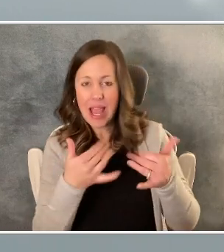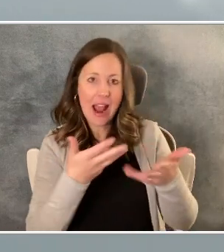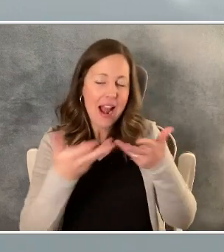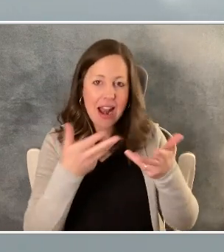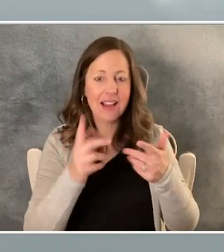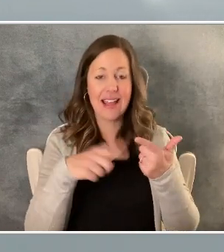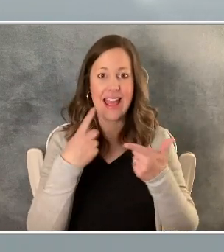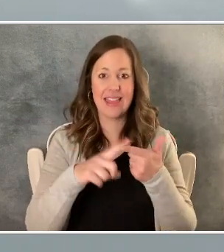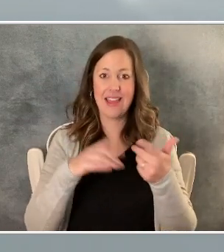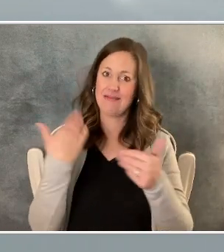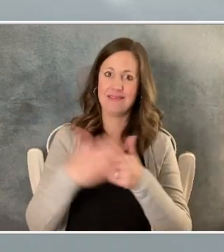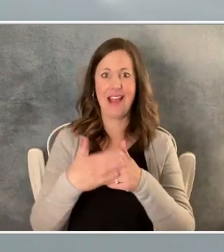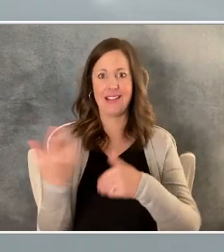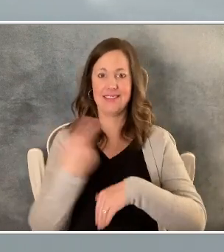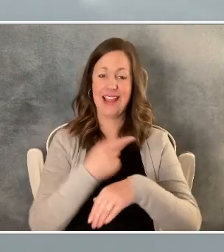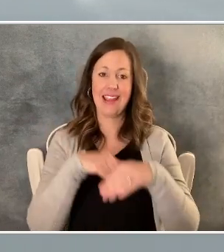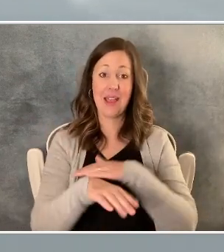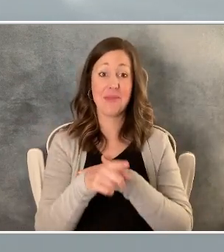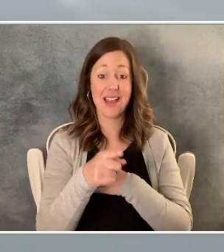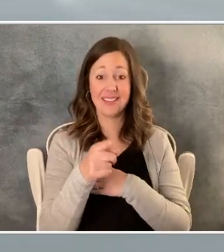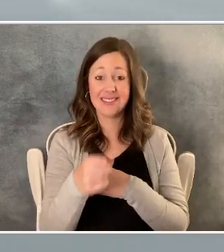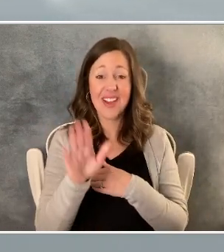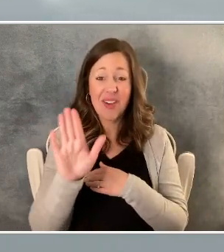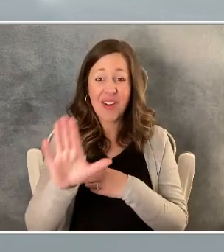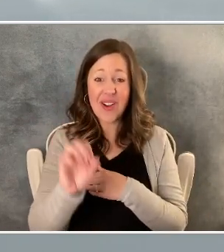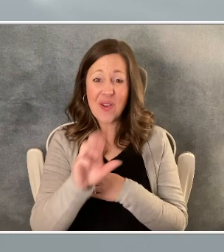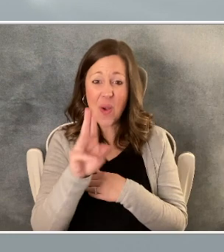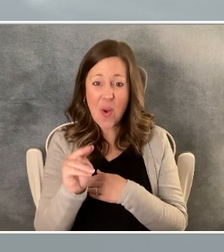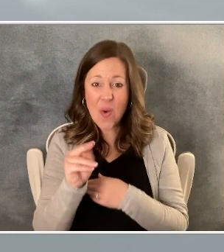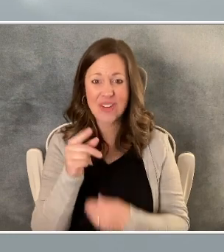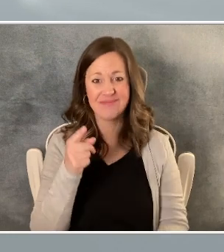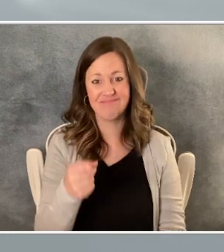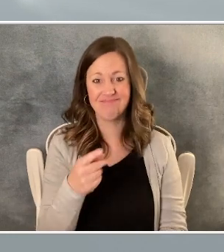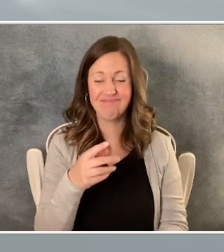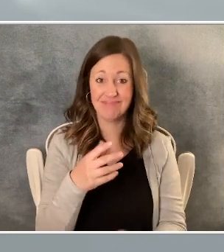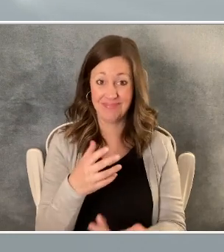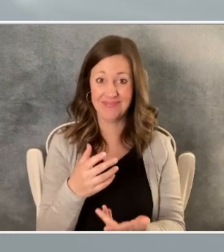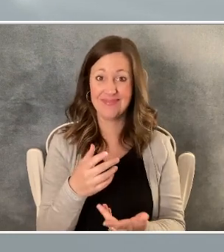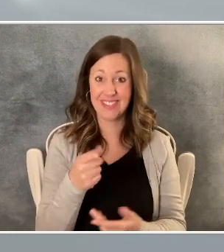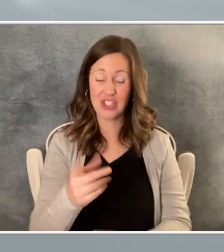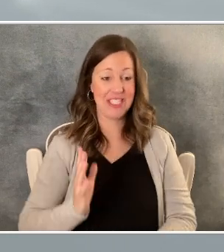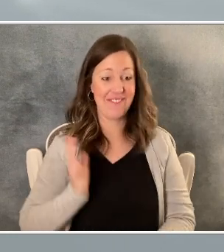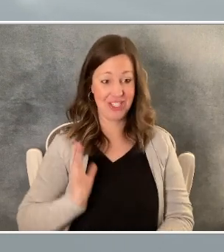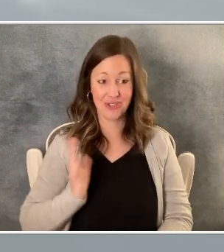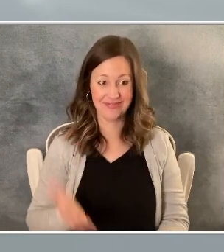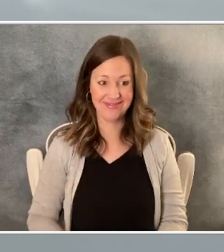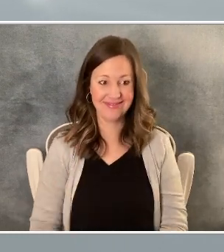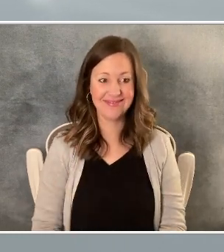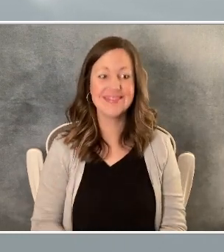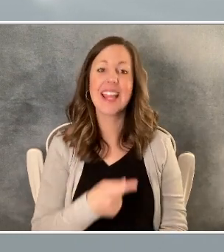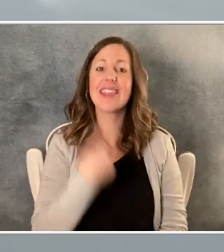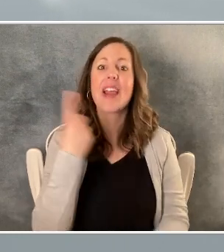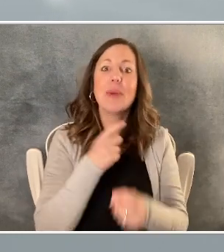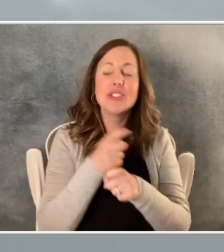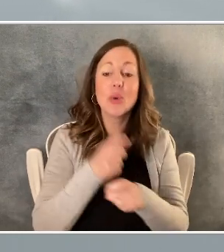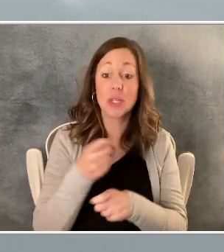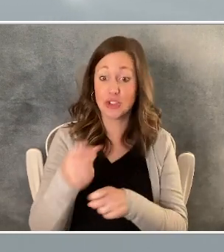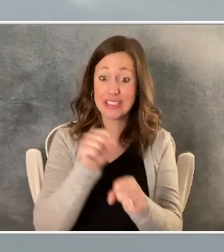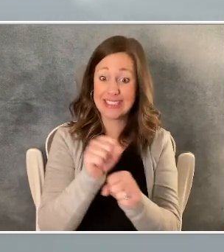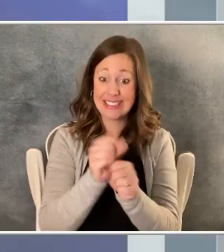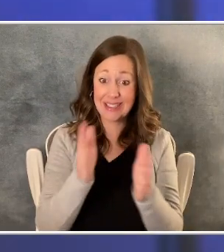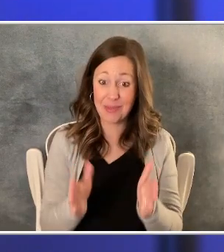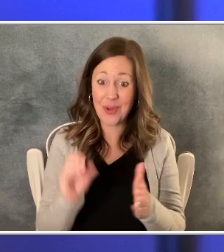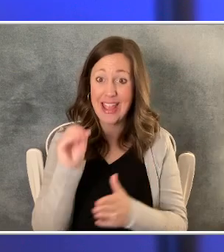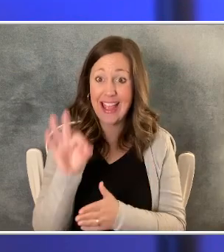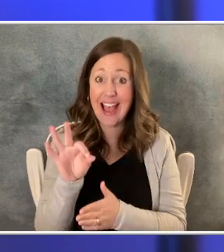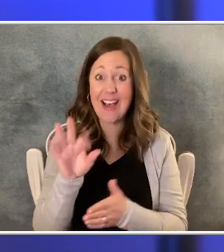in, they had one made just for her. She's official. She's official. They always made jokes. She's an employee of the University of Kansas Health System. Kind of